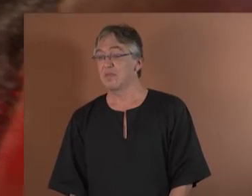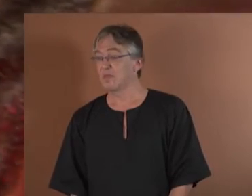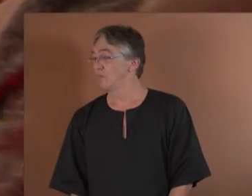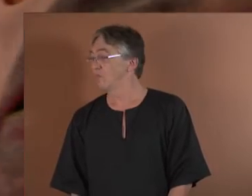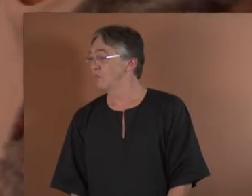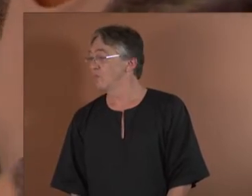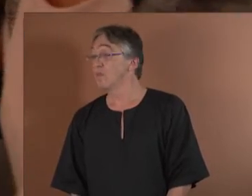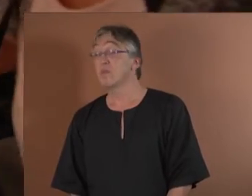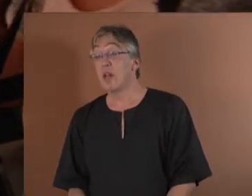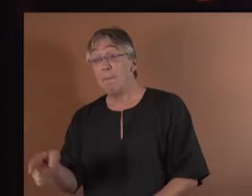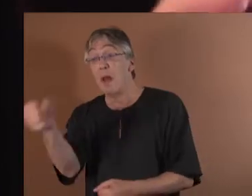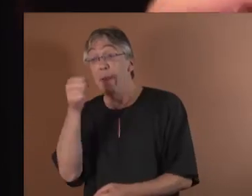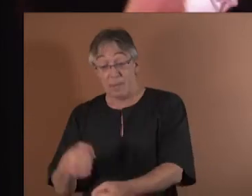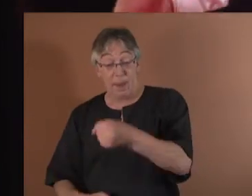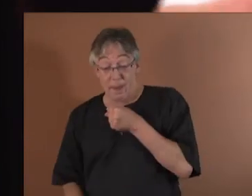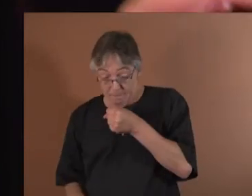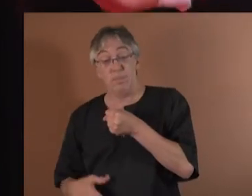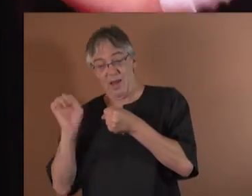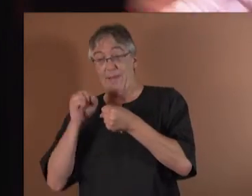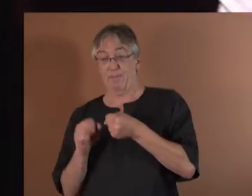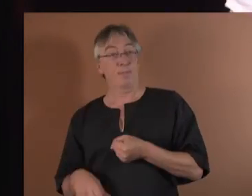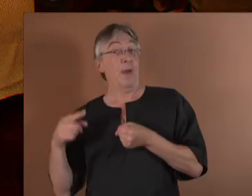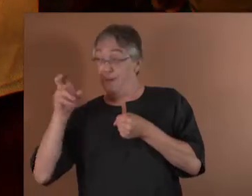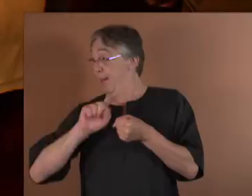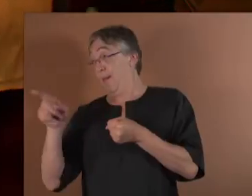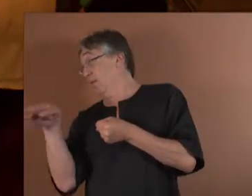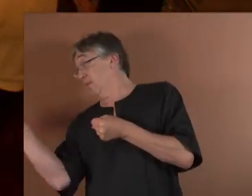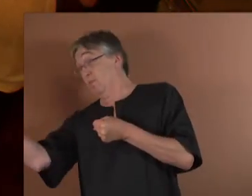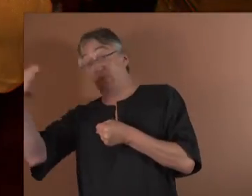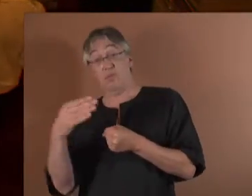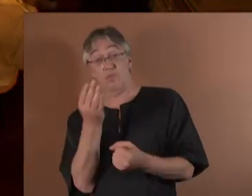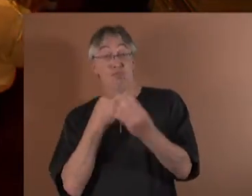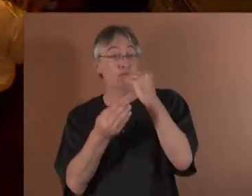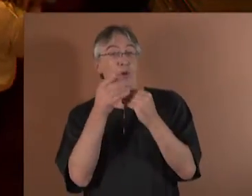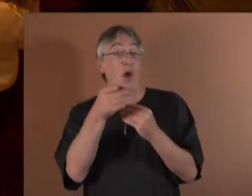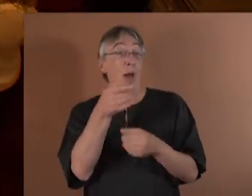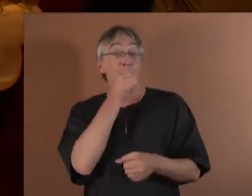Once you've got the ice cream, you can go for lunch. Otherwise, we're really getting late today. So...